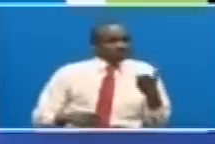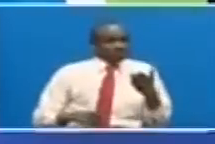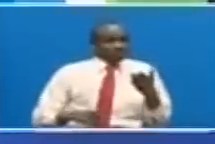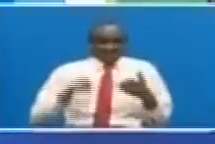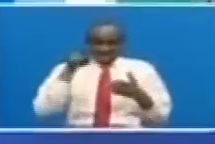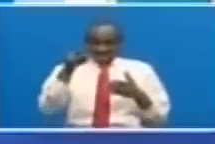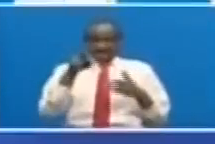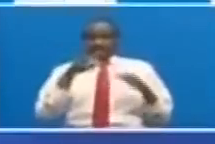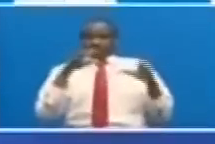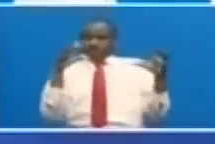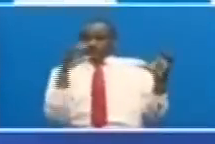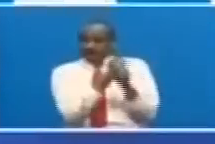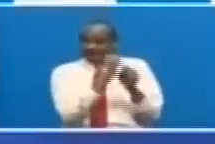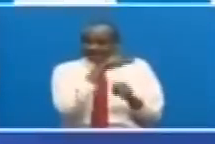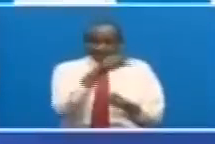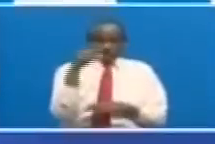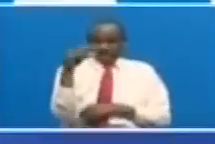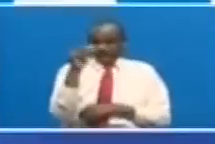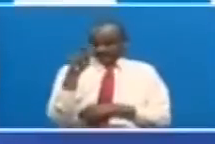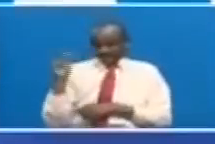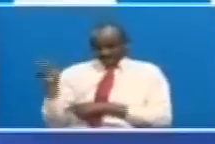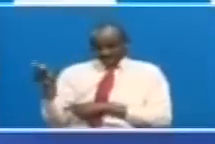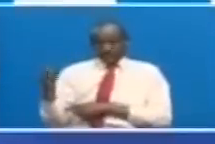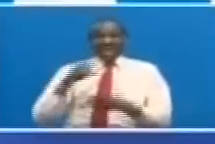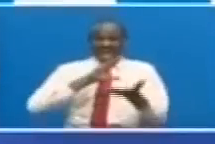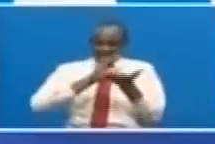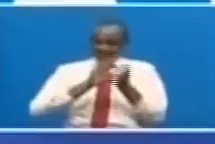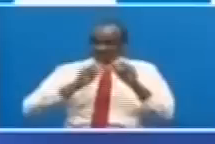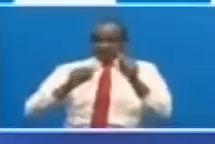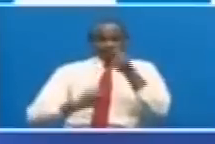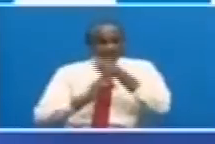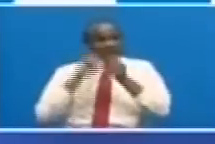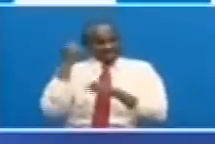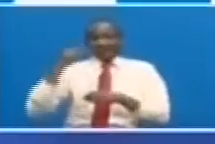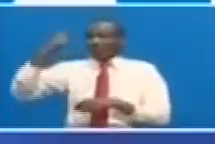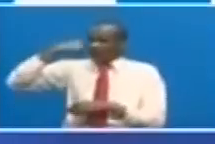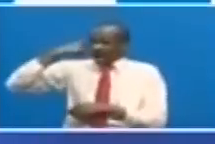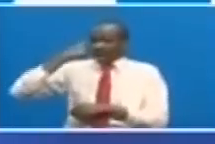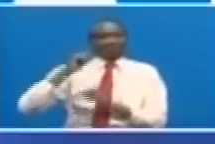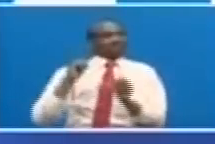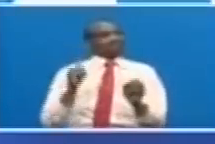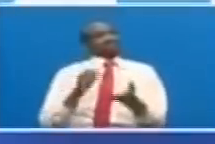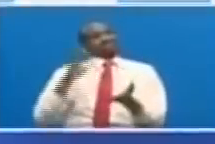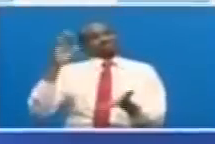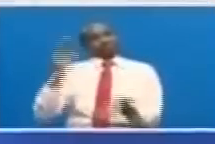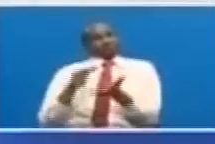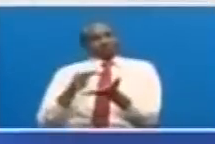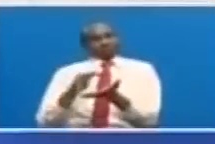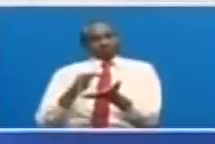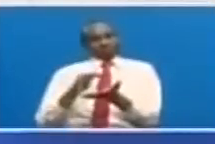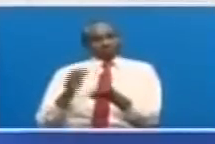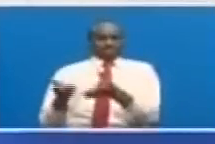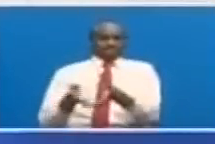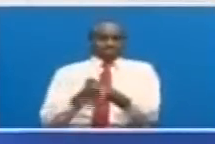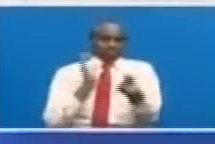Global Vaccination Alliance, Gavi, is freezing its cash-based support to Kenya for purchase of vaccines. They